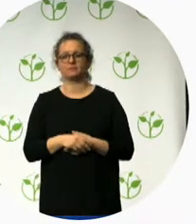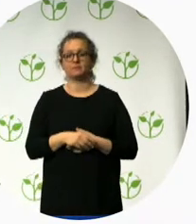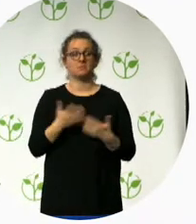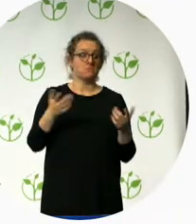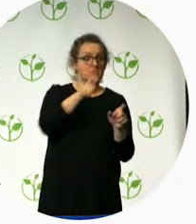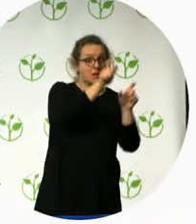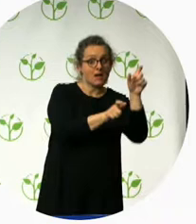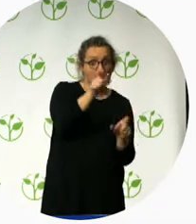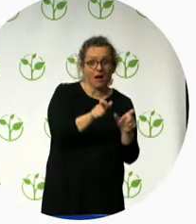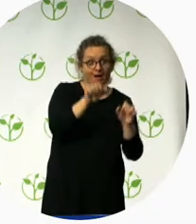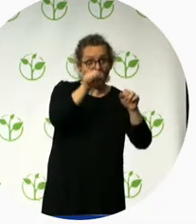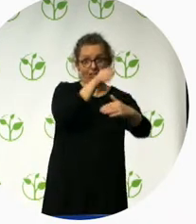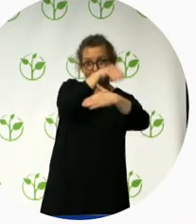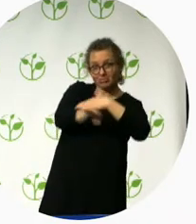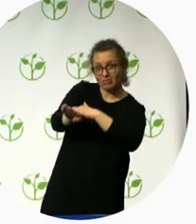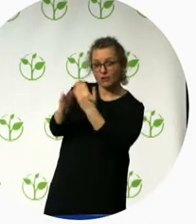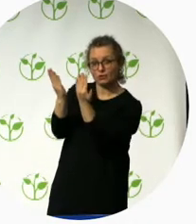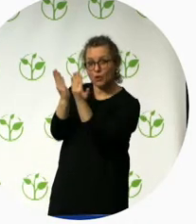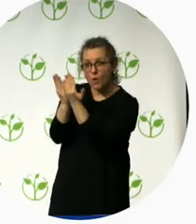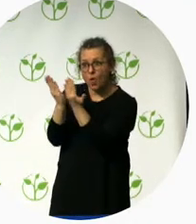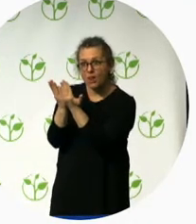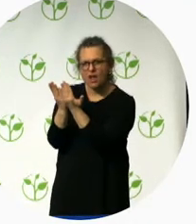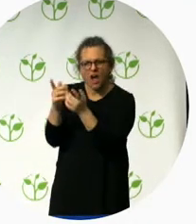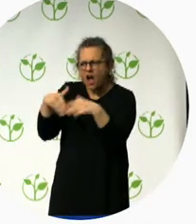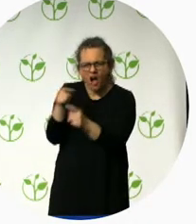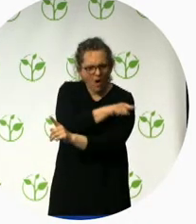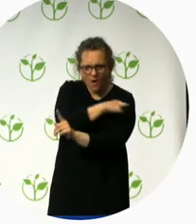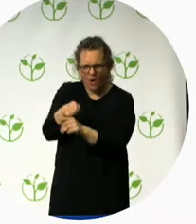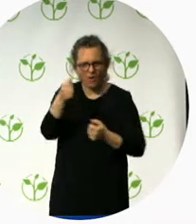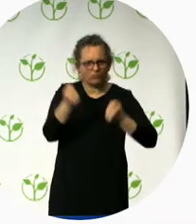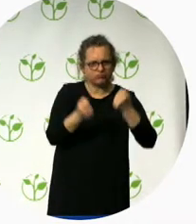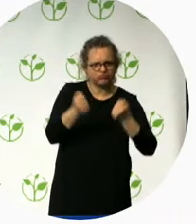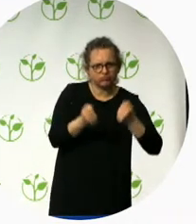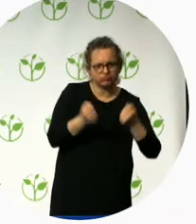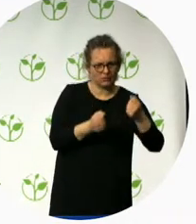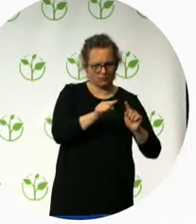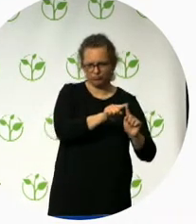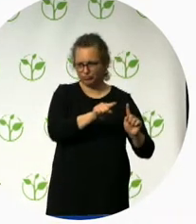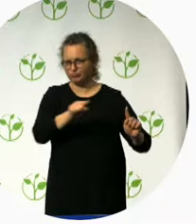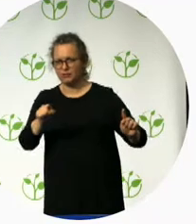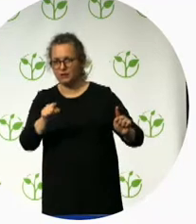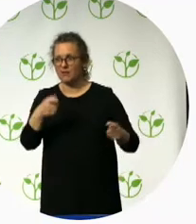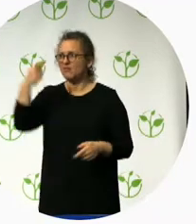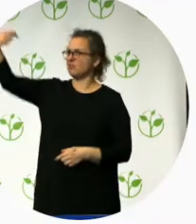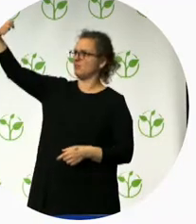transport, and livelihoods, and various other issues. So